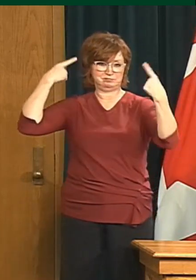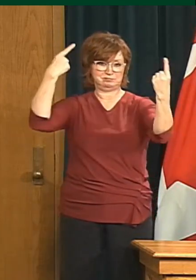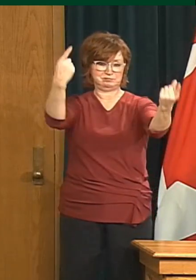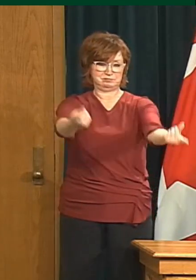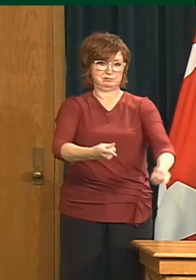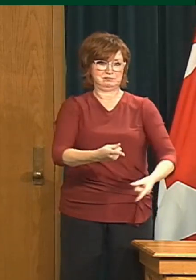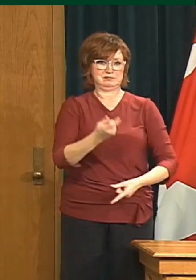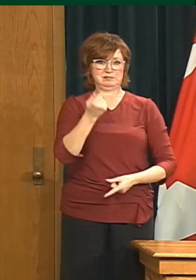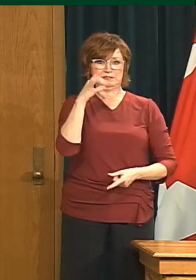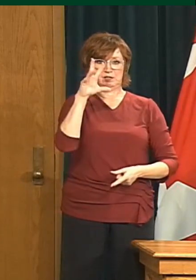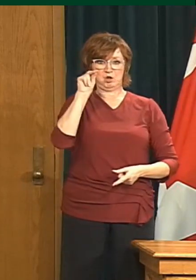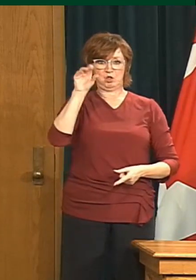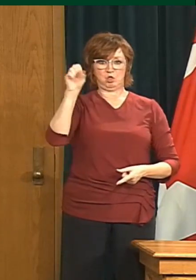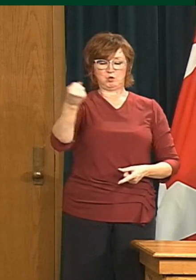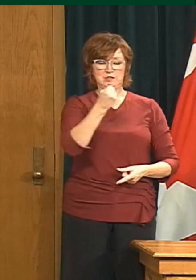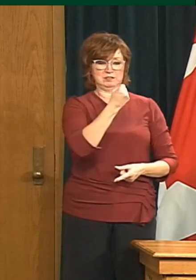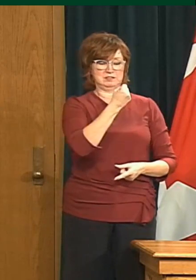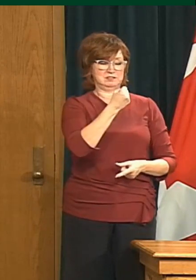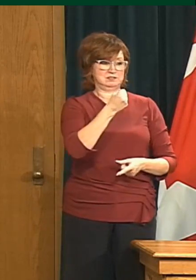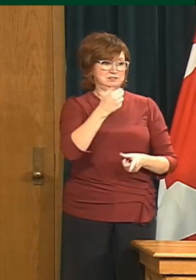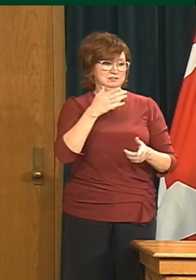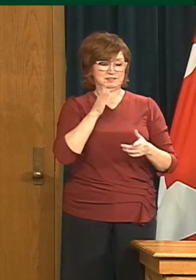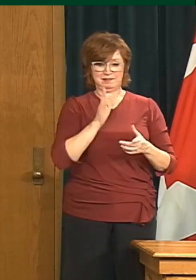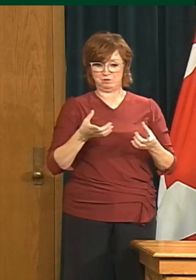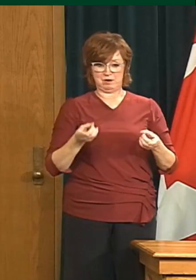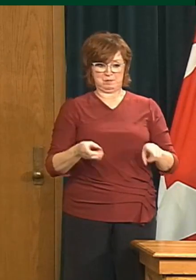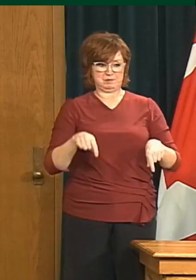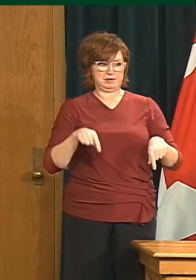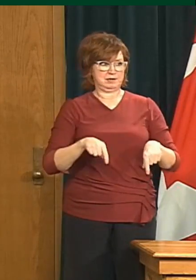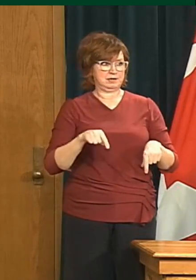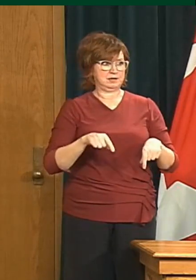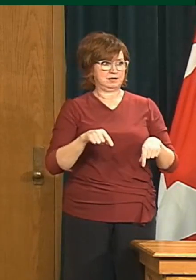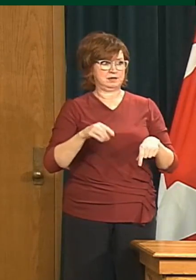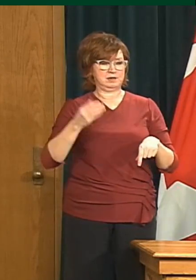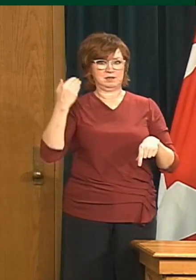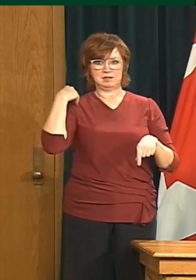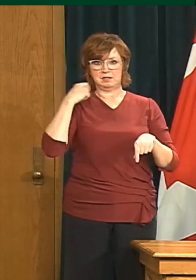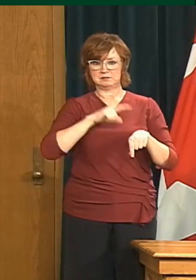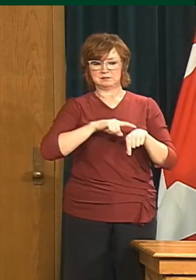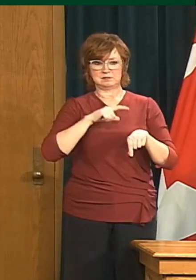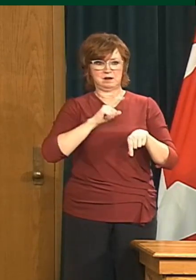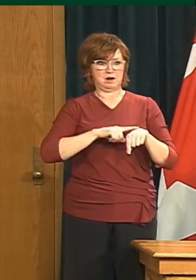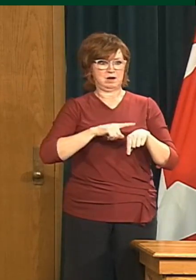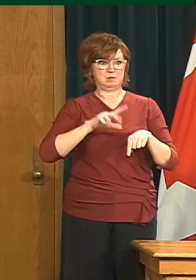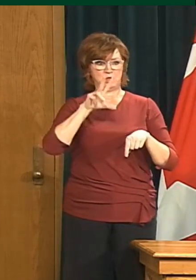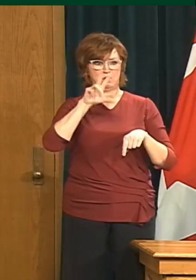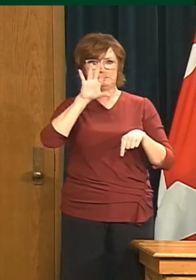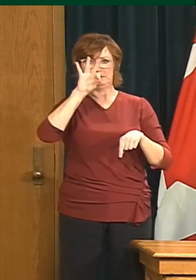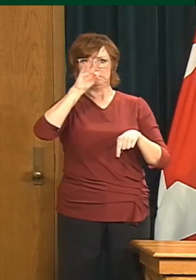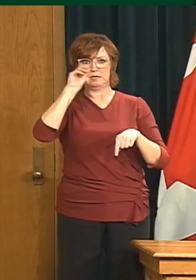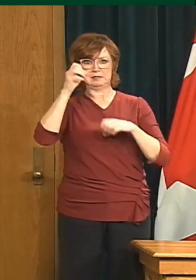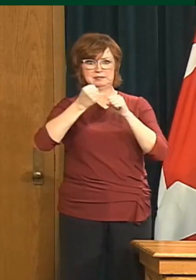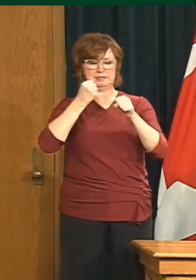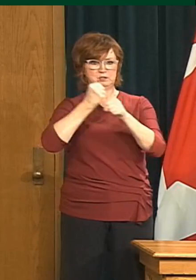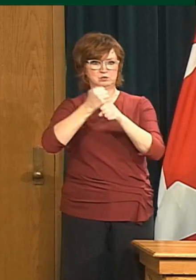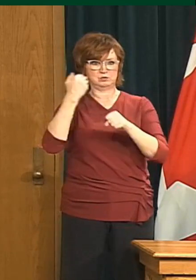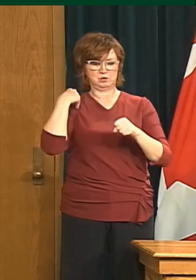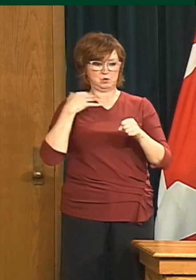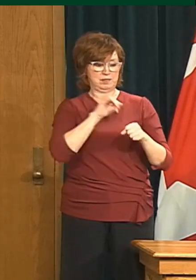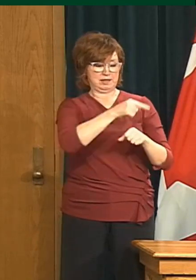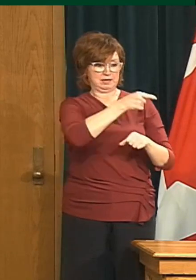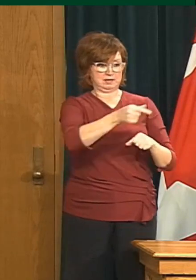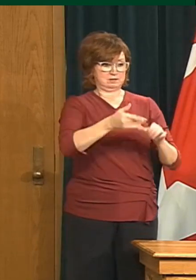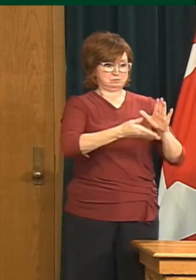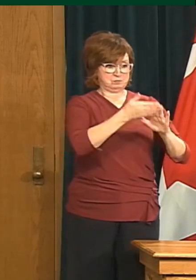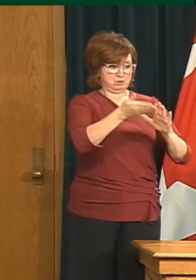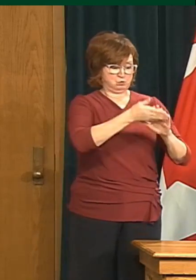And the last time that happened, I mean, the government was voted out of office. They didn't come back for decades. How do you